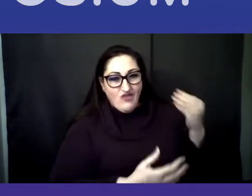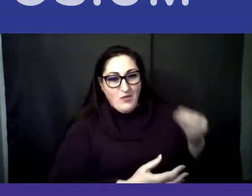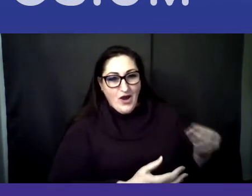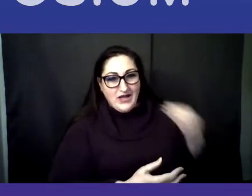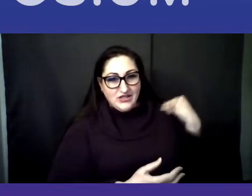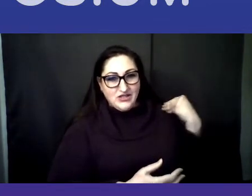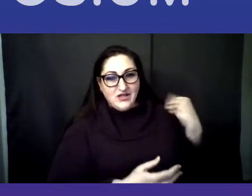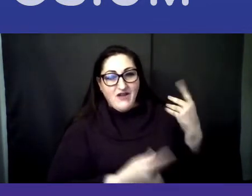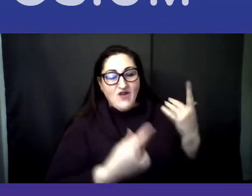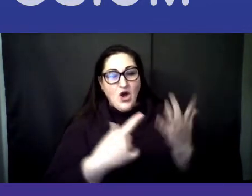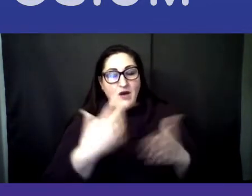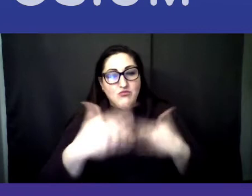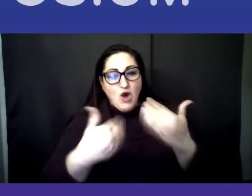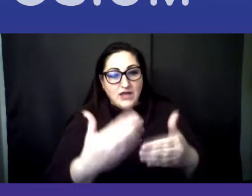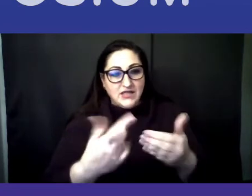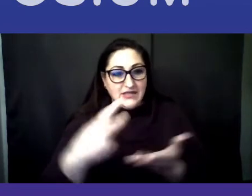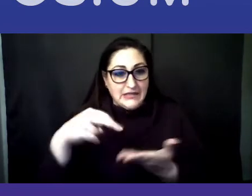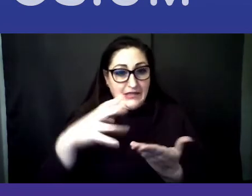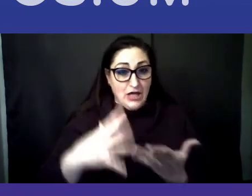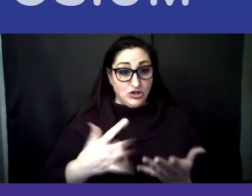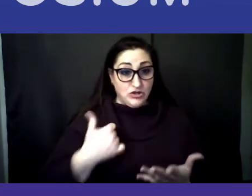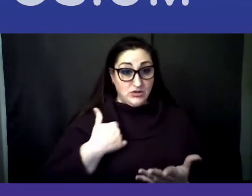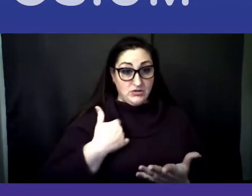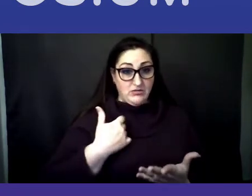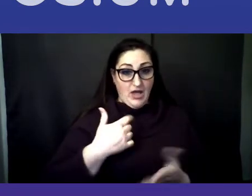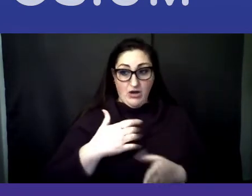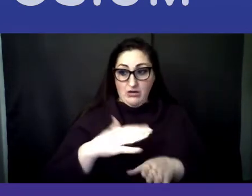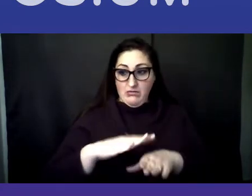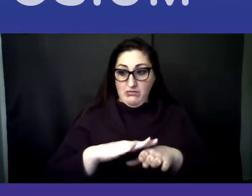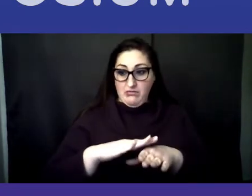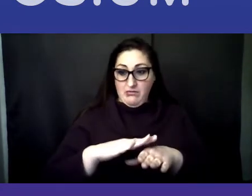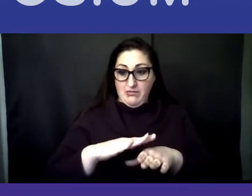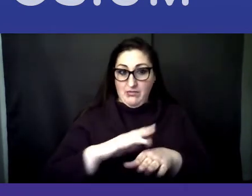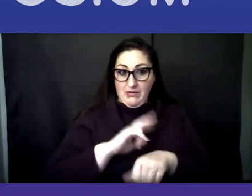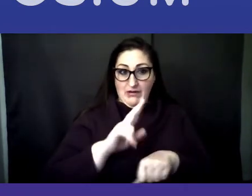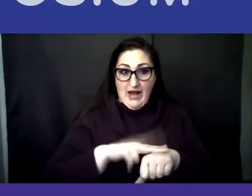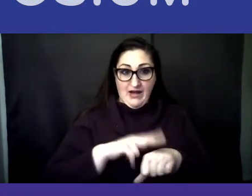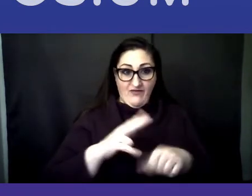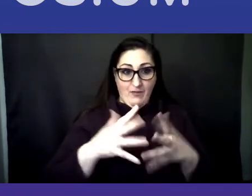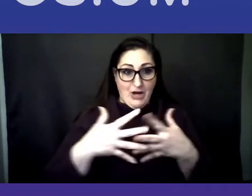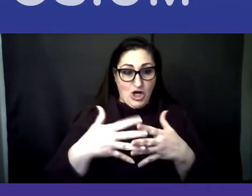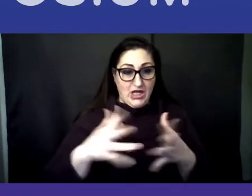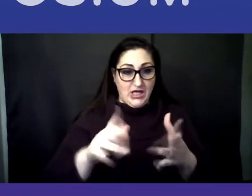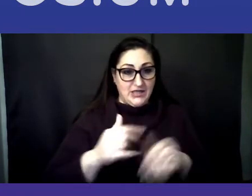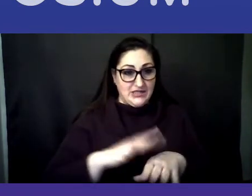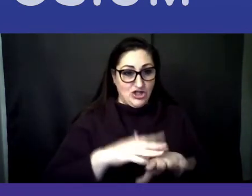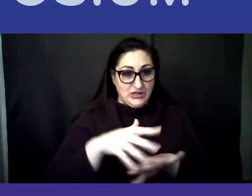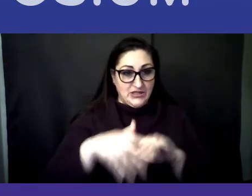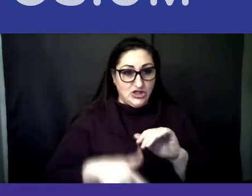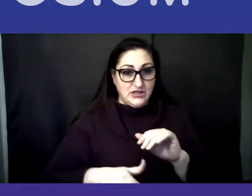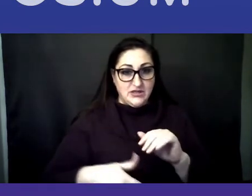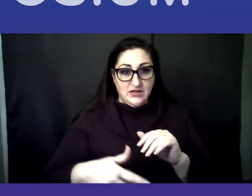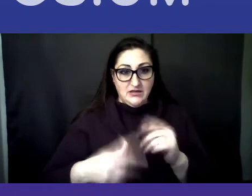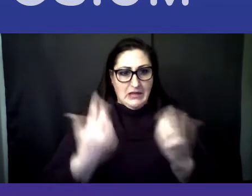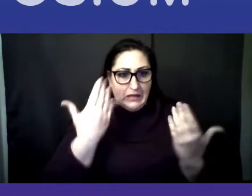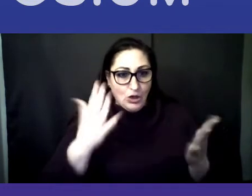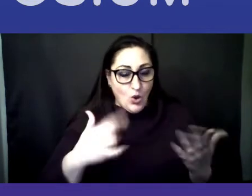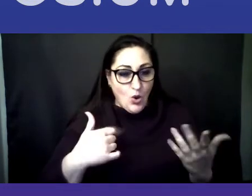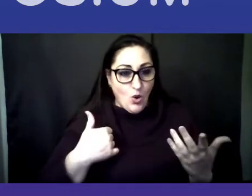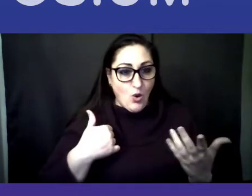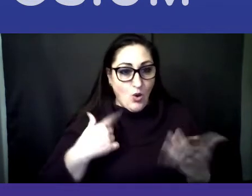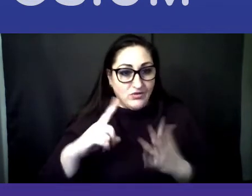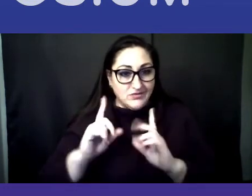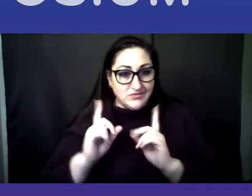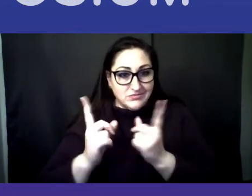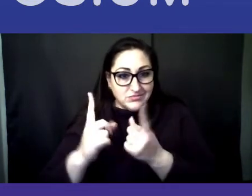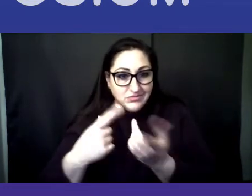actually found out they are Native Americans and they never even knew about it until they started talking to a family about the history. So